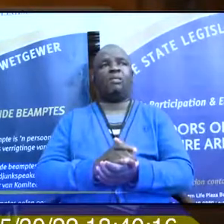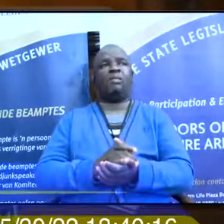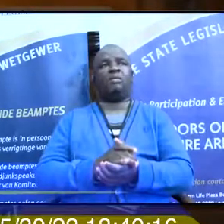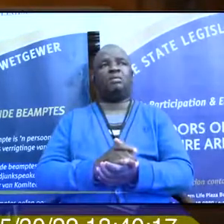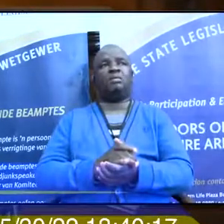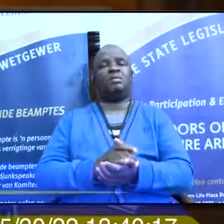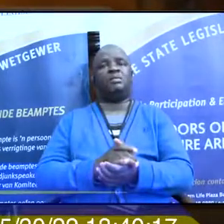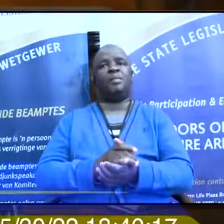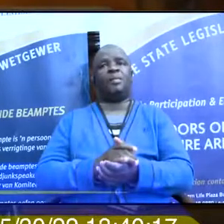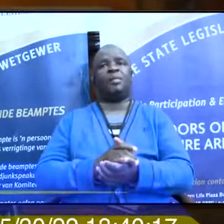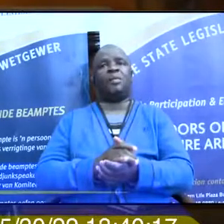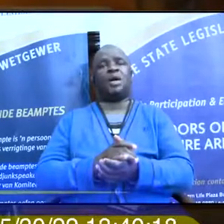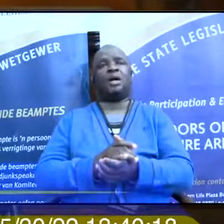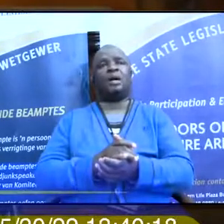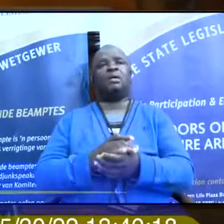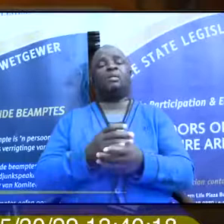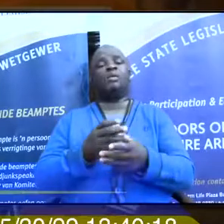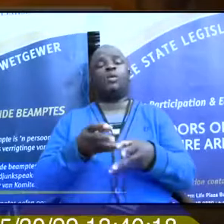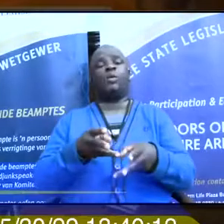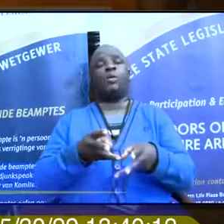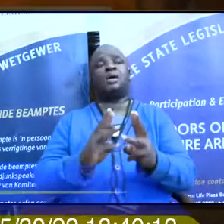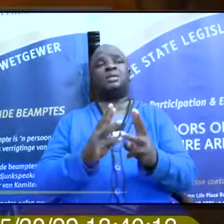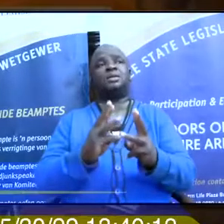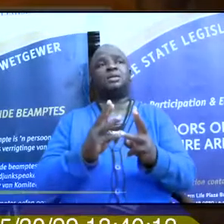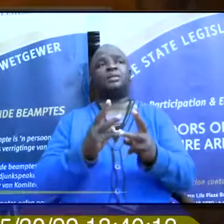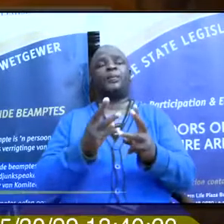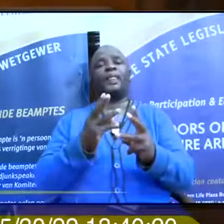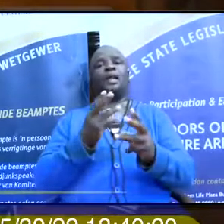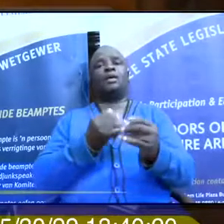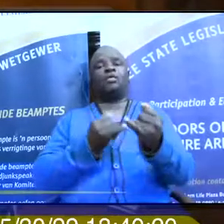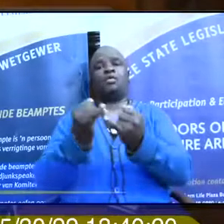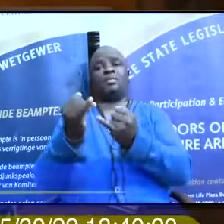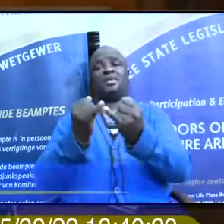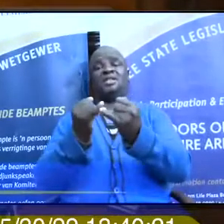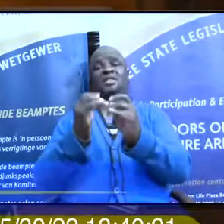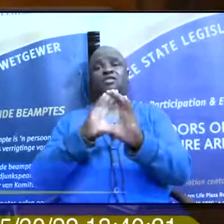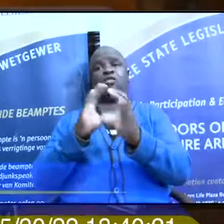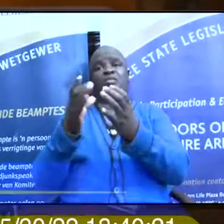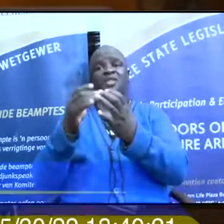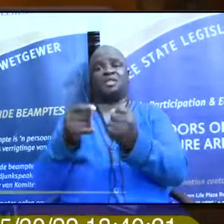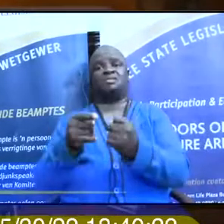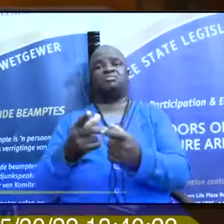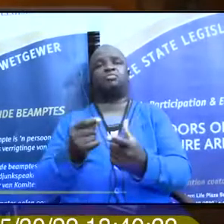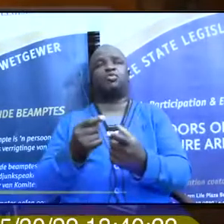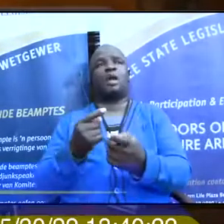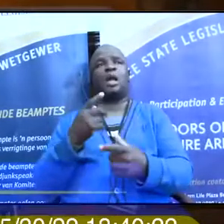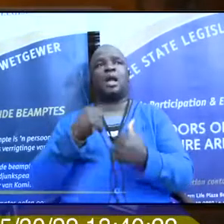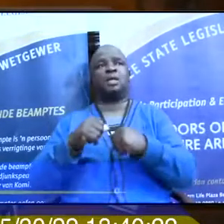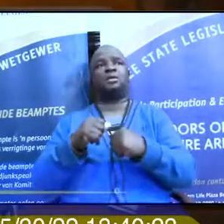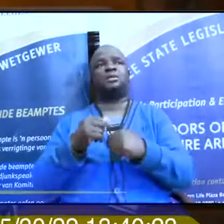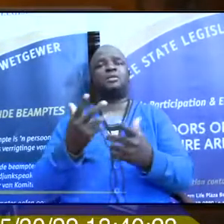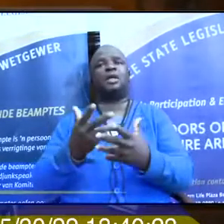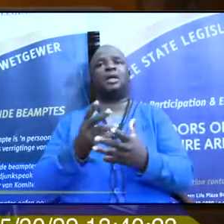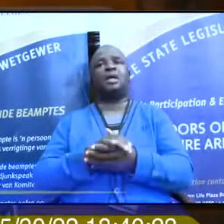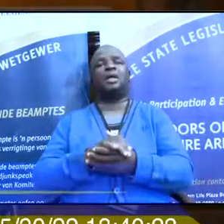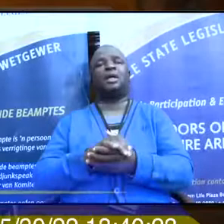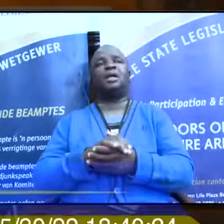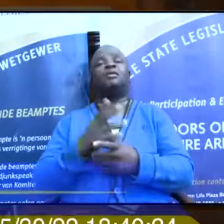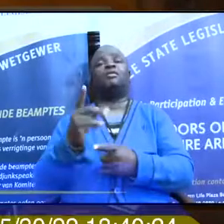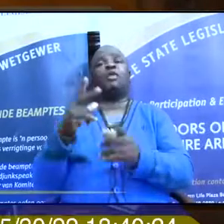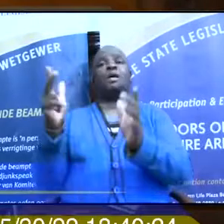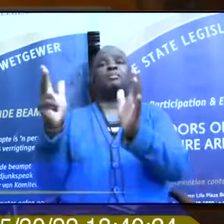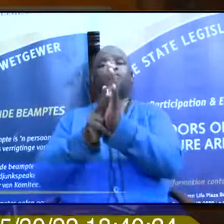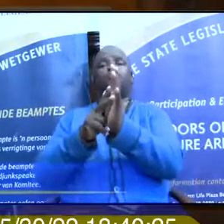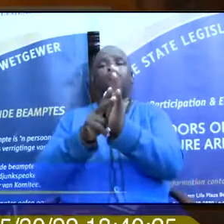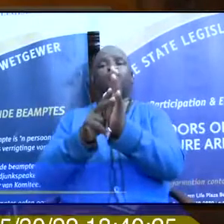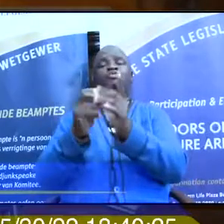the manner in which the competition commission is behaving in terms of approving measures i i